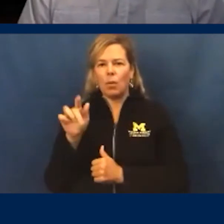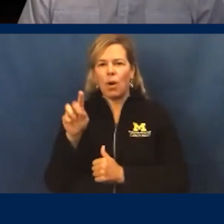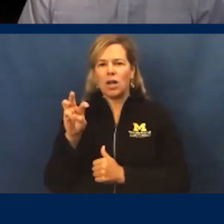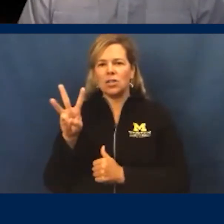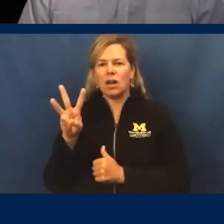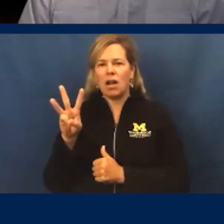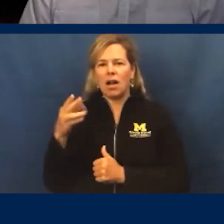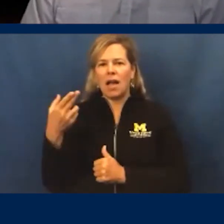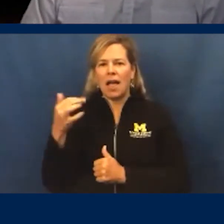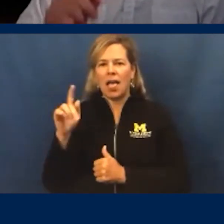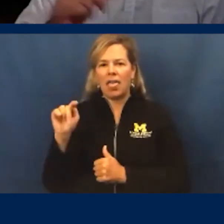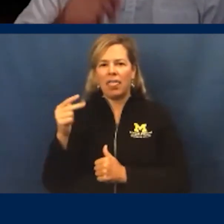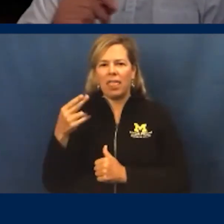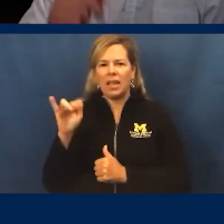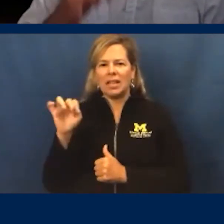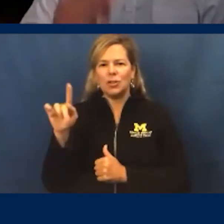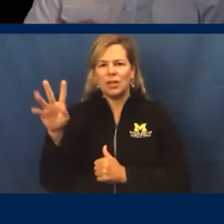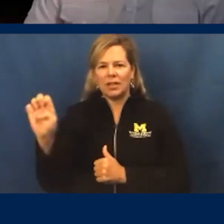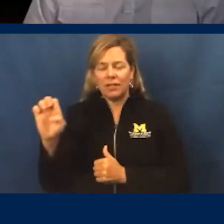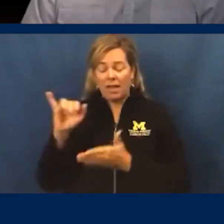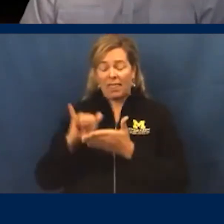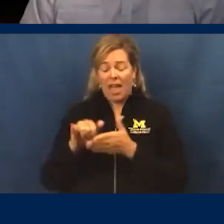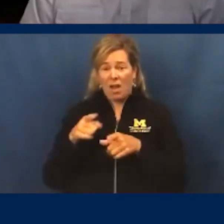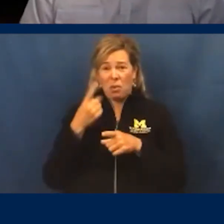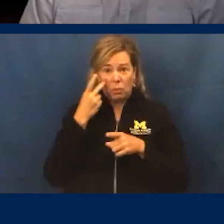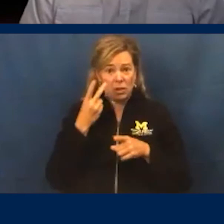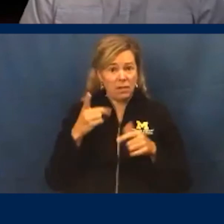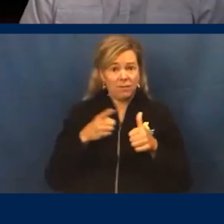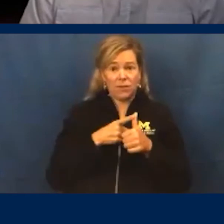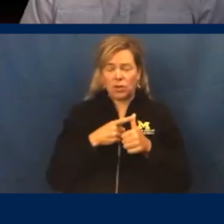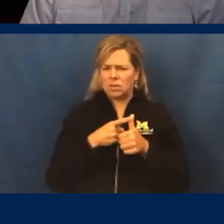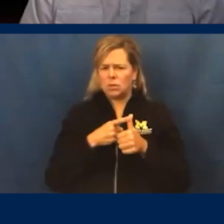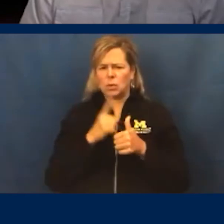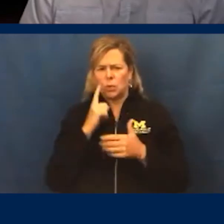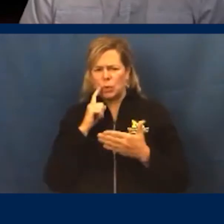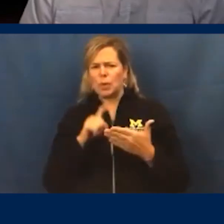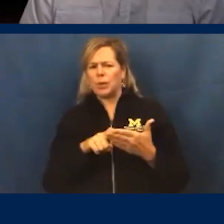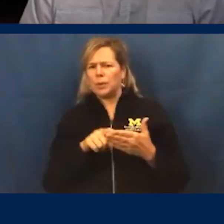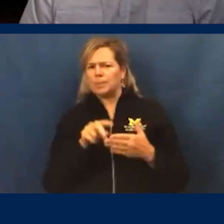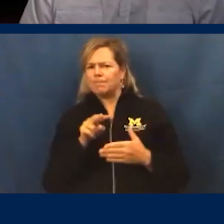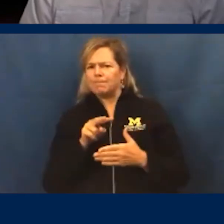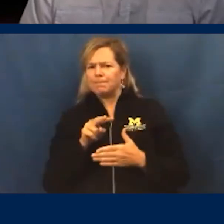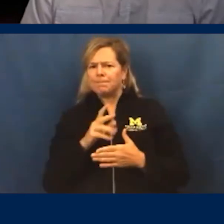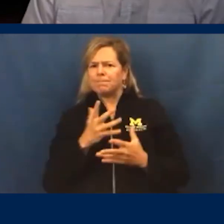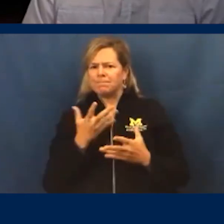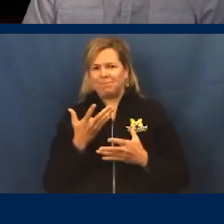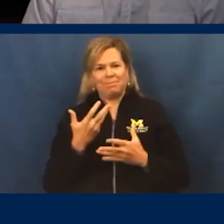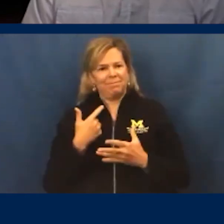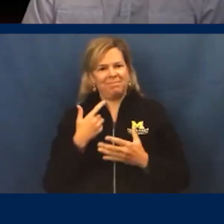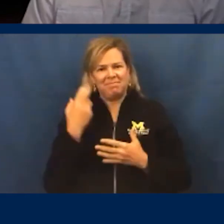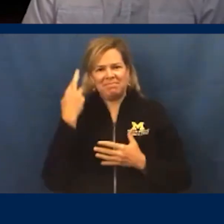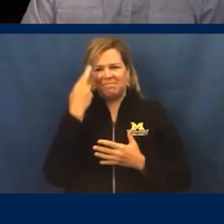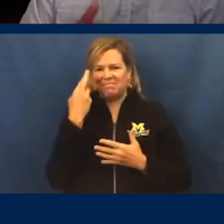And some of the things that we started seeing initially caused us to want to partner even closer together.